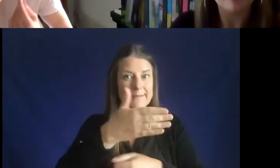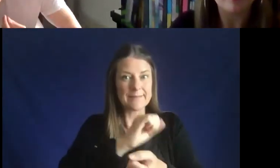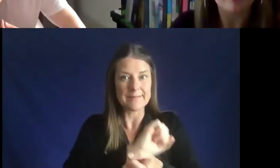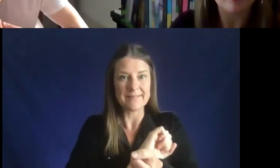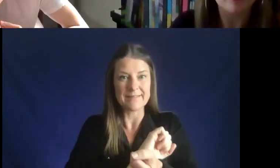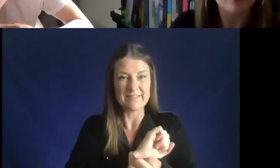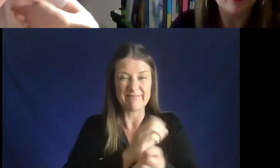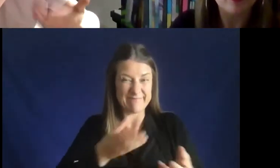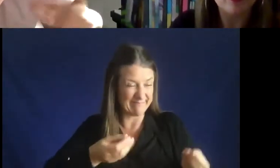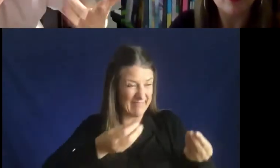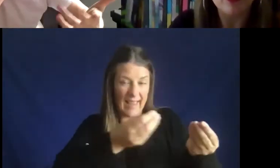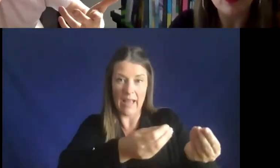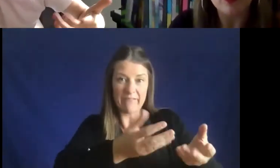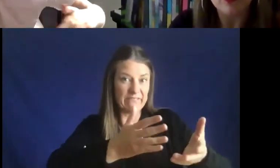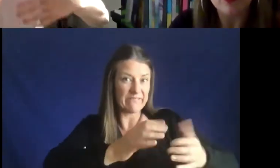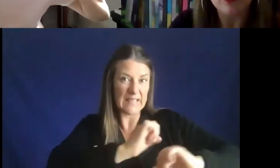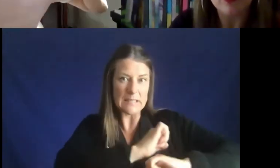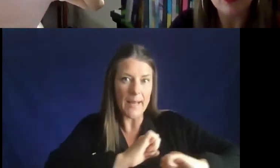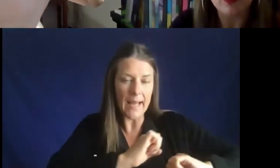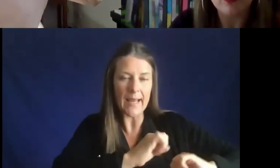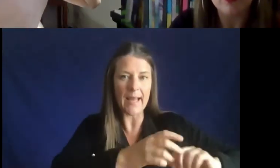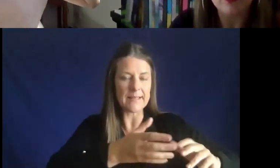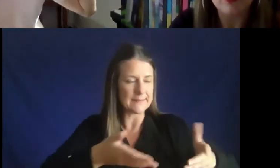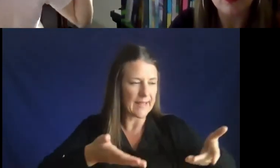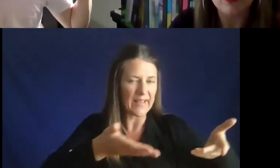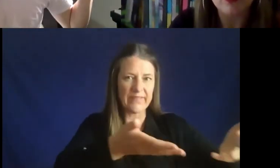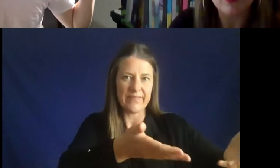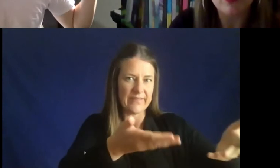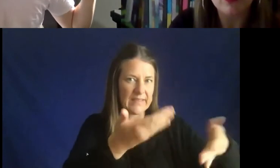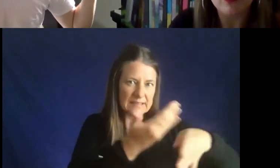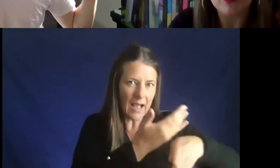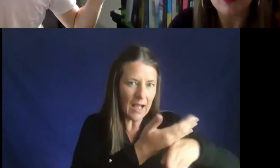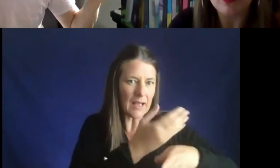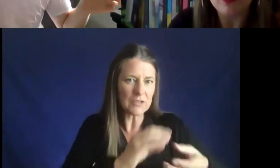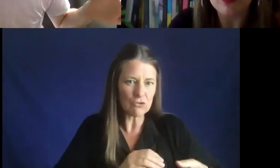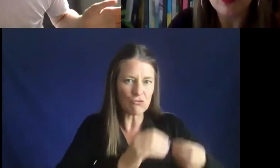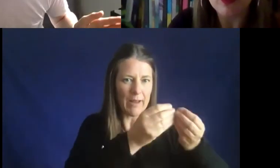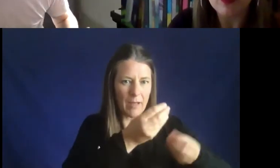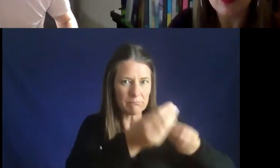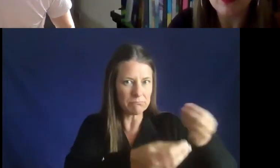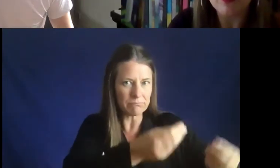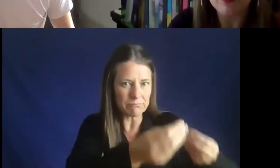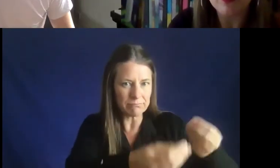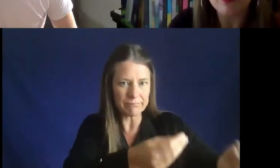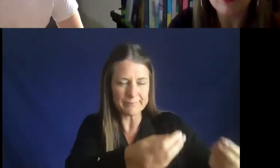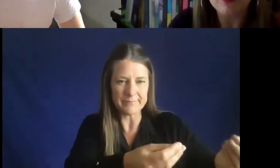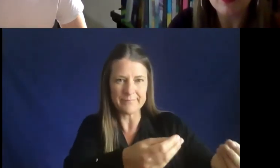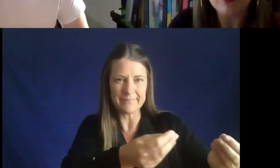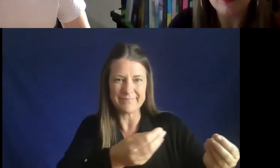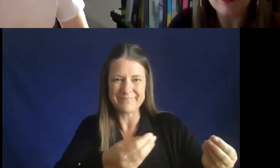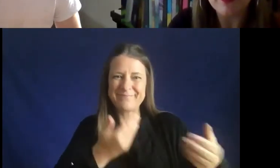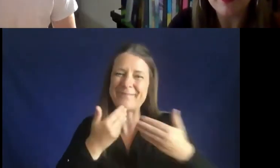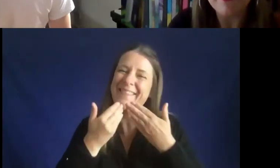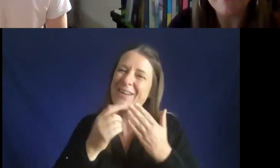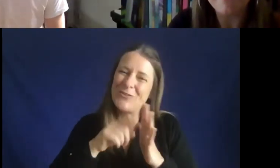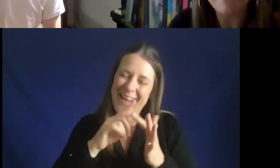and the creative sort of tasks and creative space, I'll say that. Thank you, Jess, for the